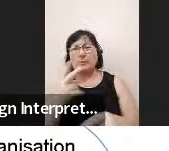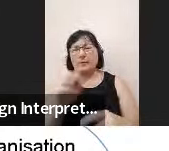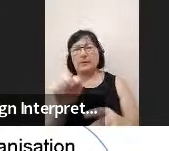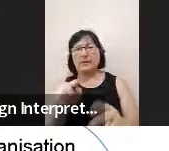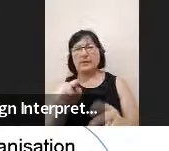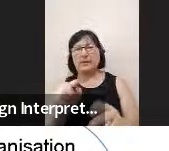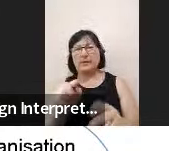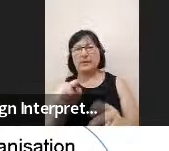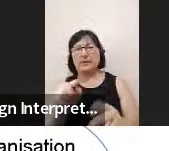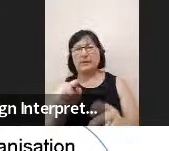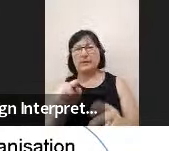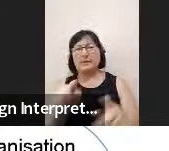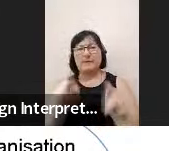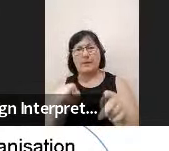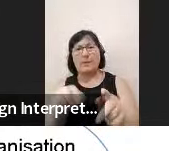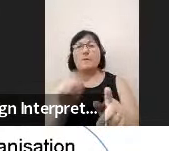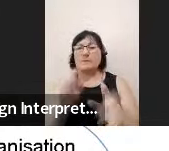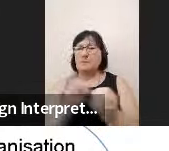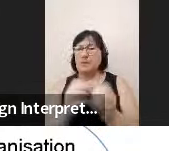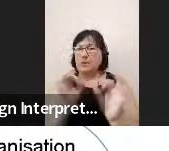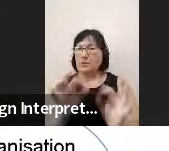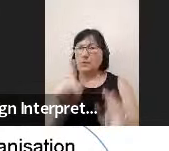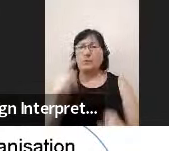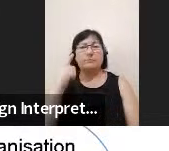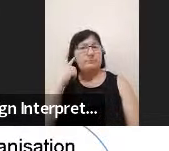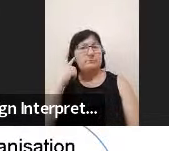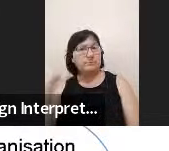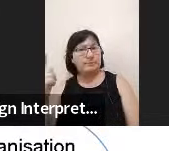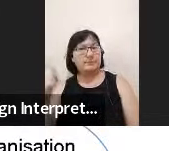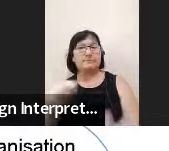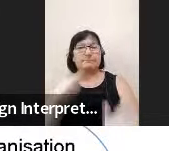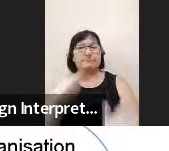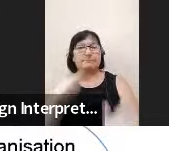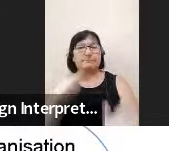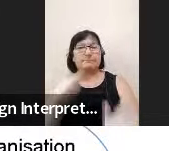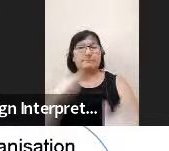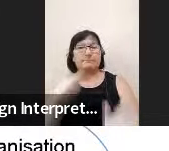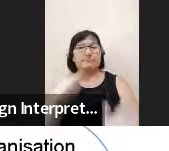because compliance is the core of this program.